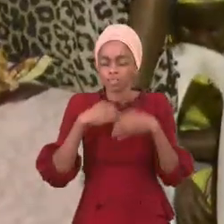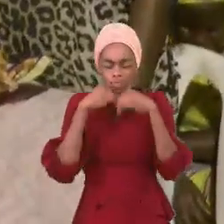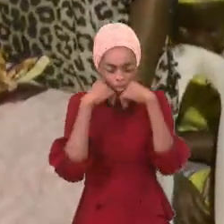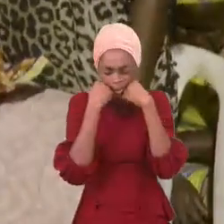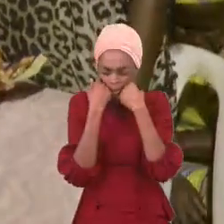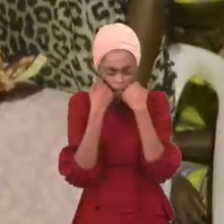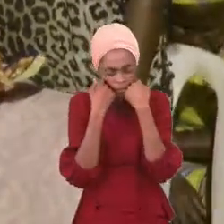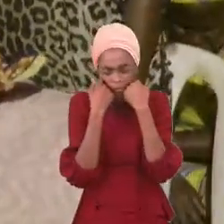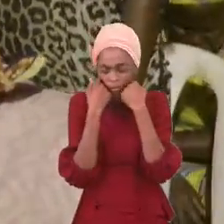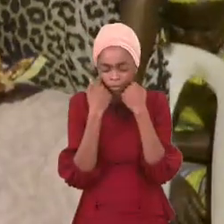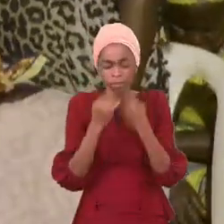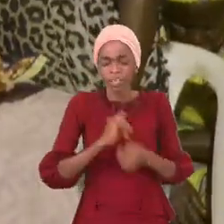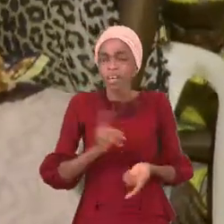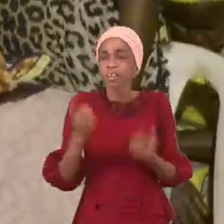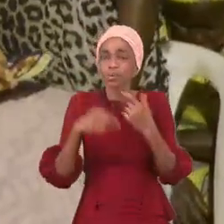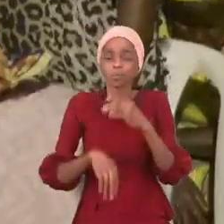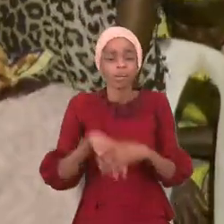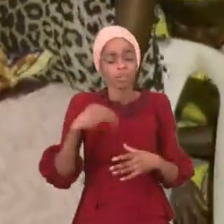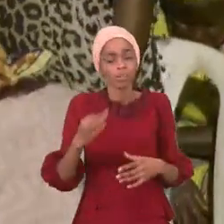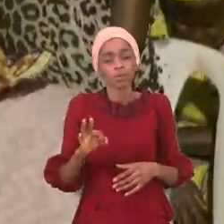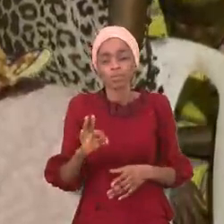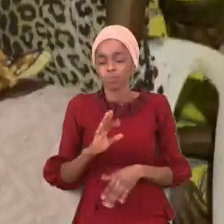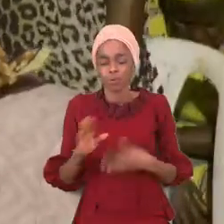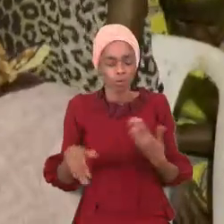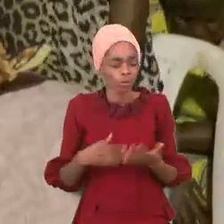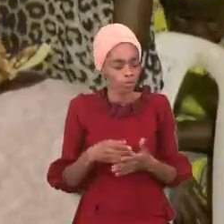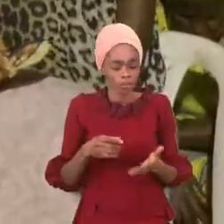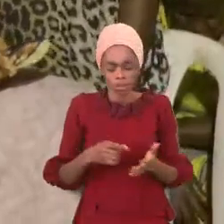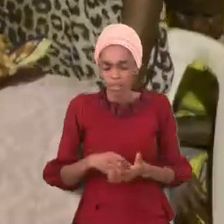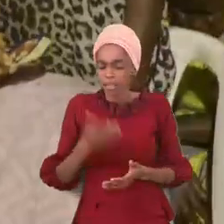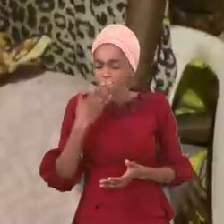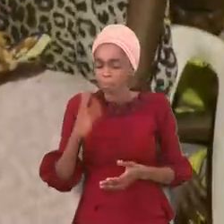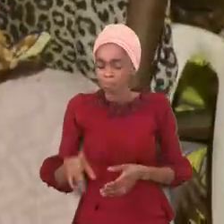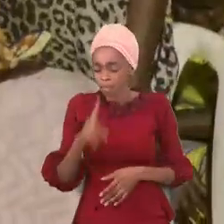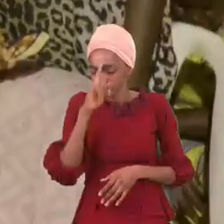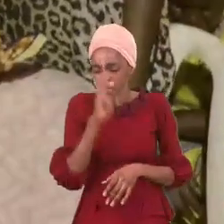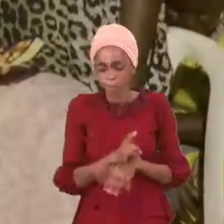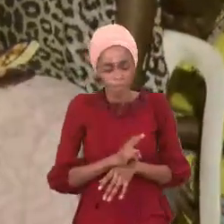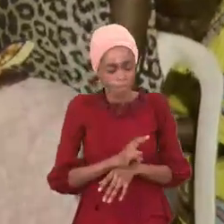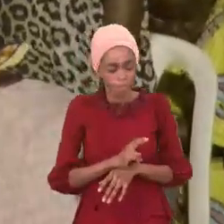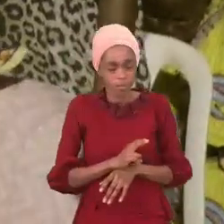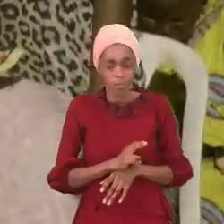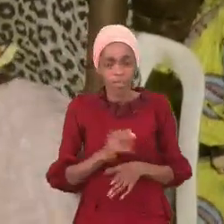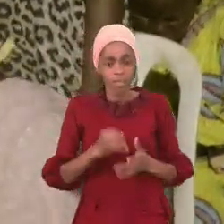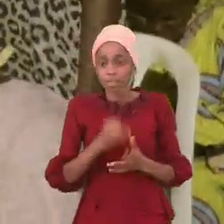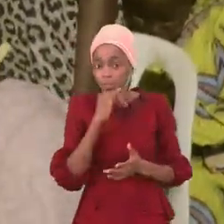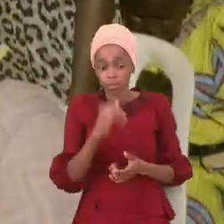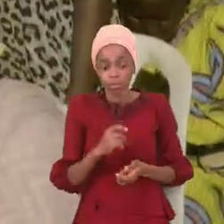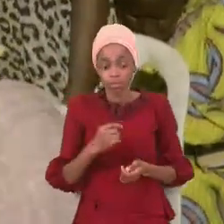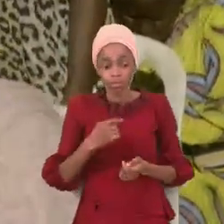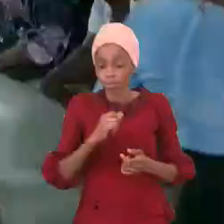shame. I come out of those bad habits. It's not resolution,